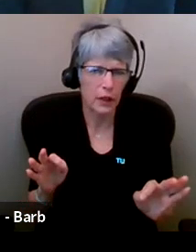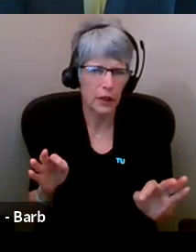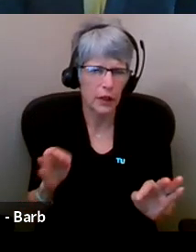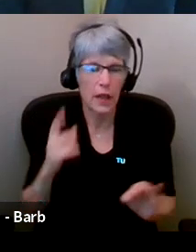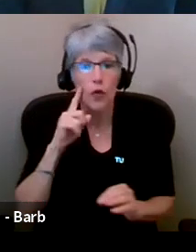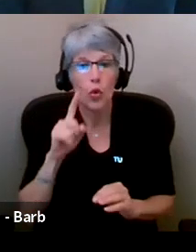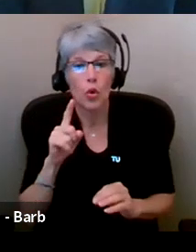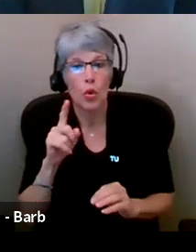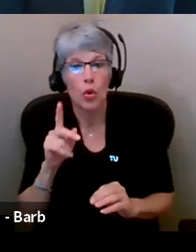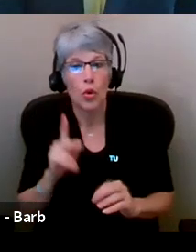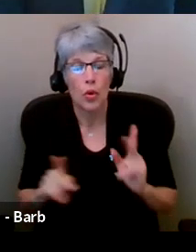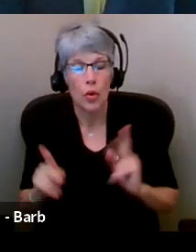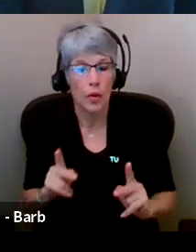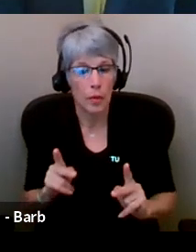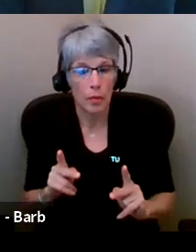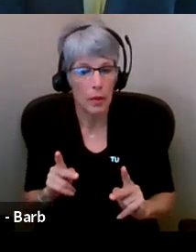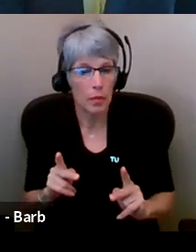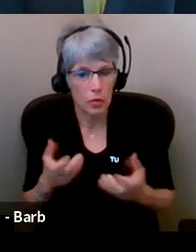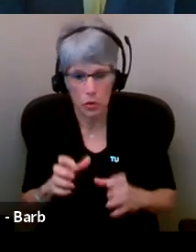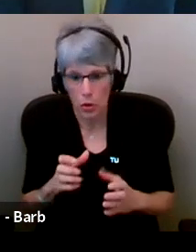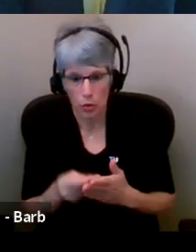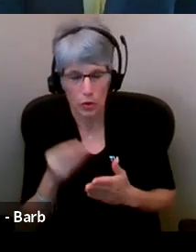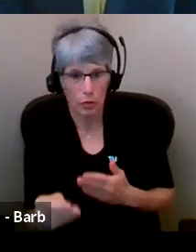are not interested in purchasing a permit